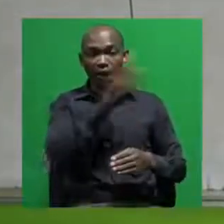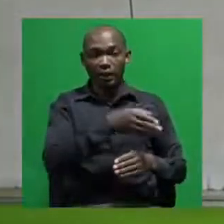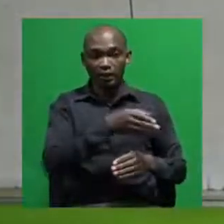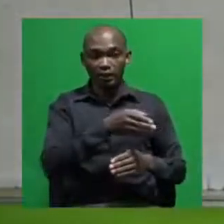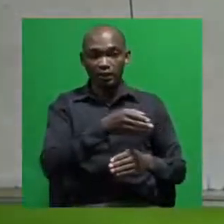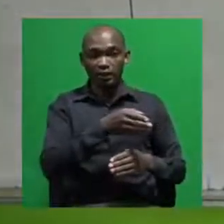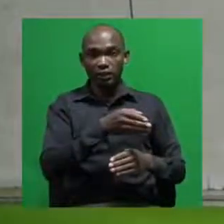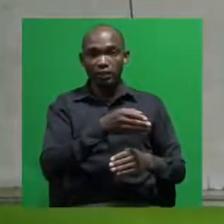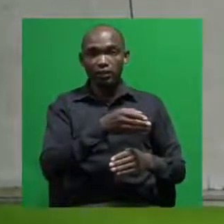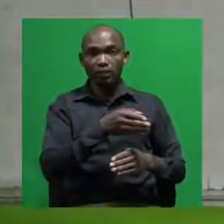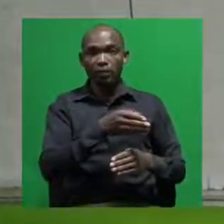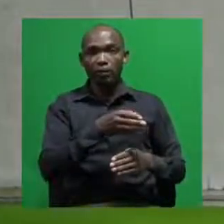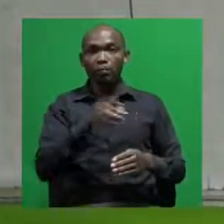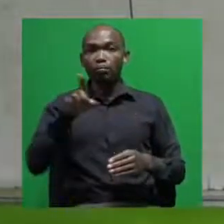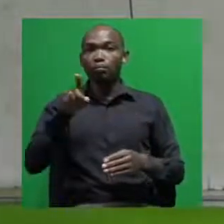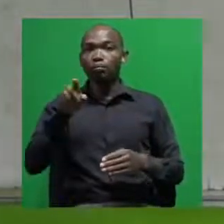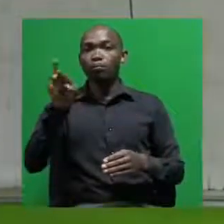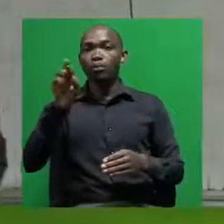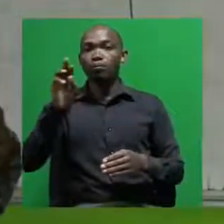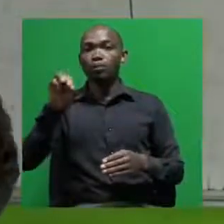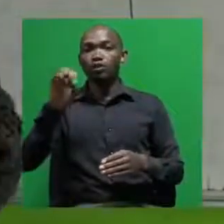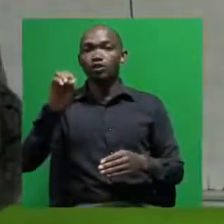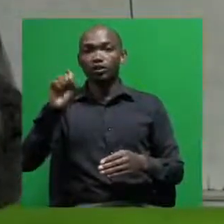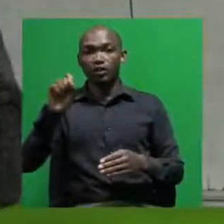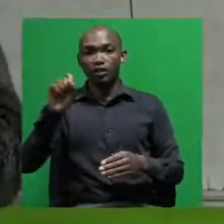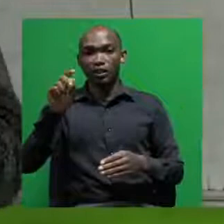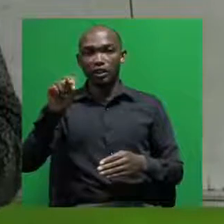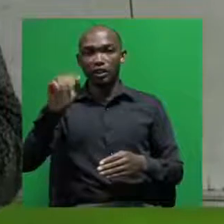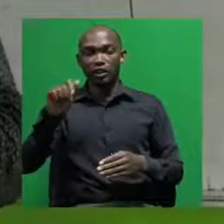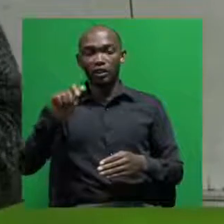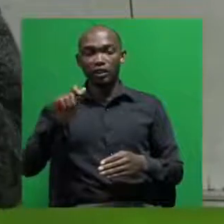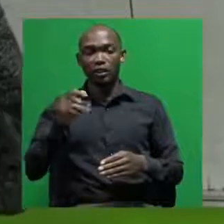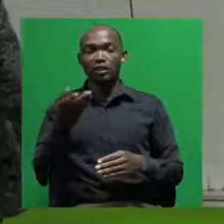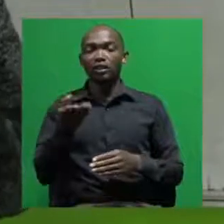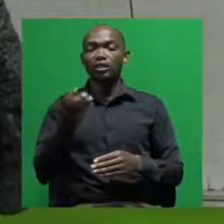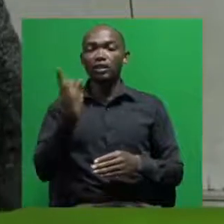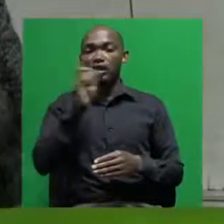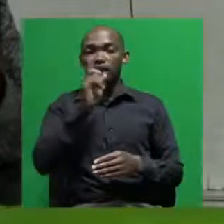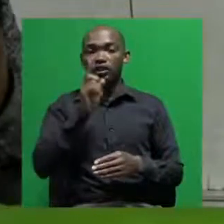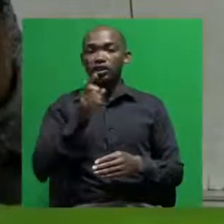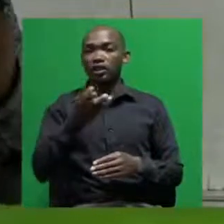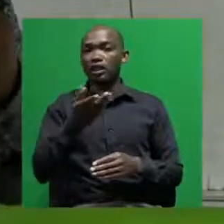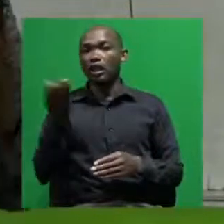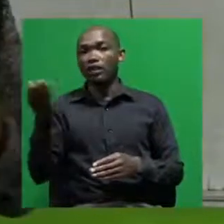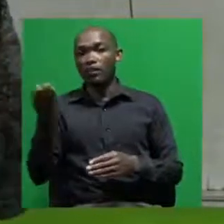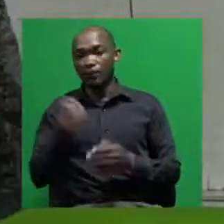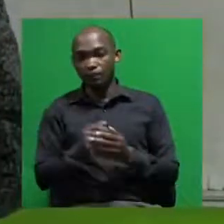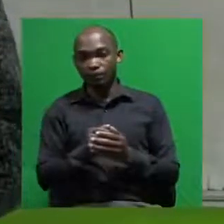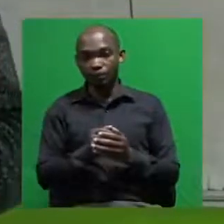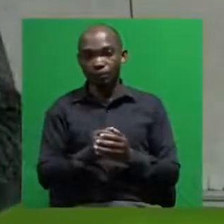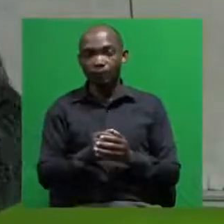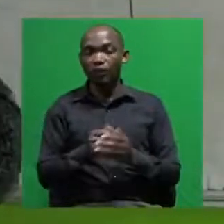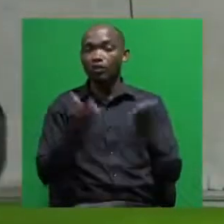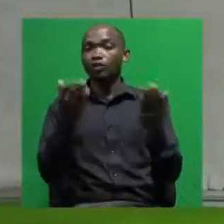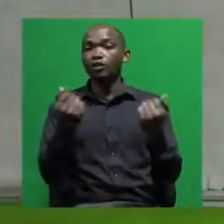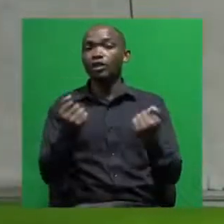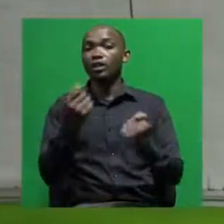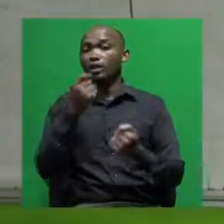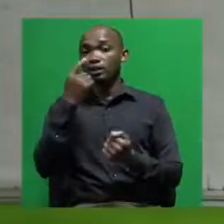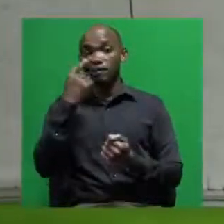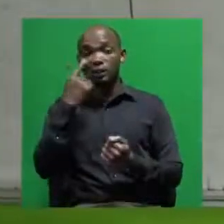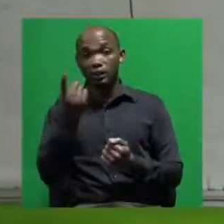respect to each other. So if that is the case, my dear students, now we can see